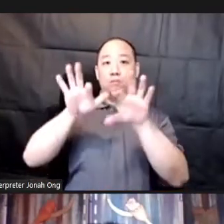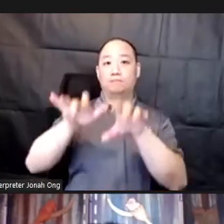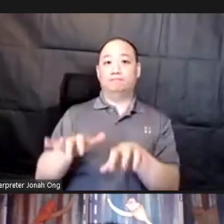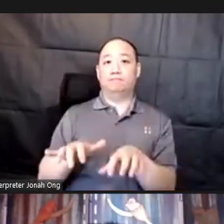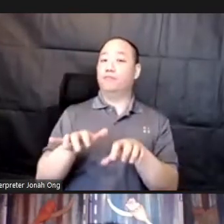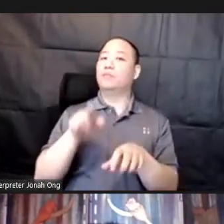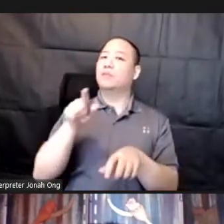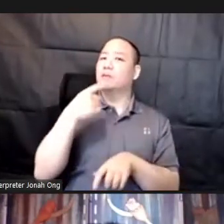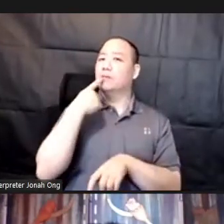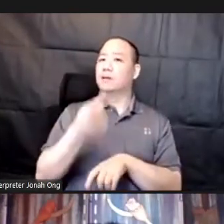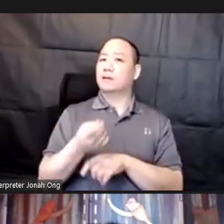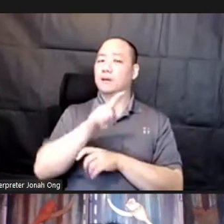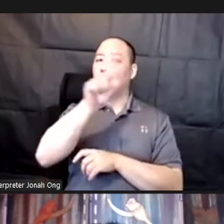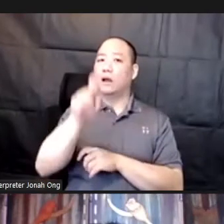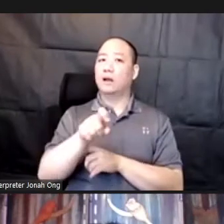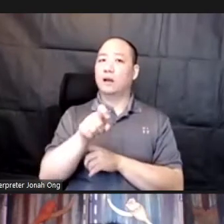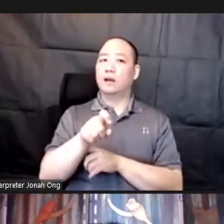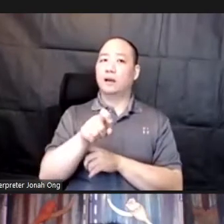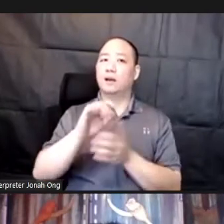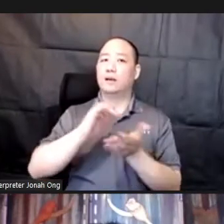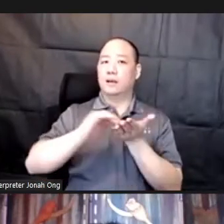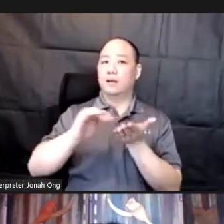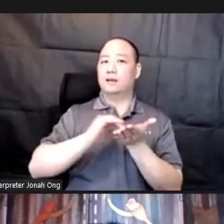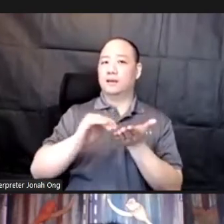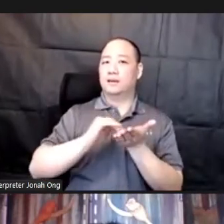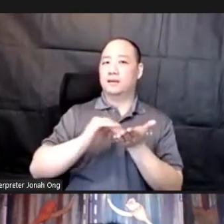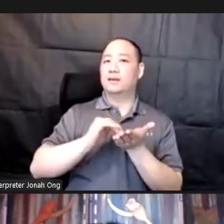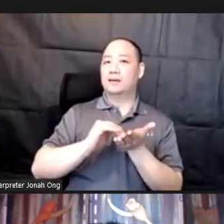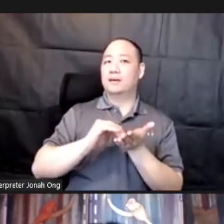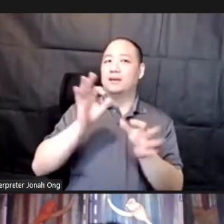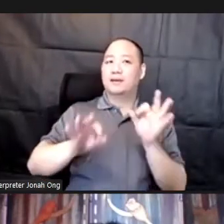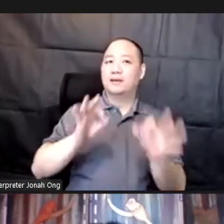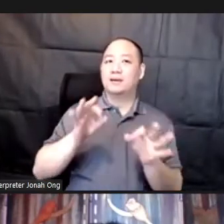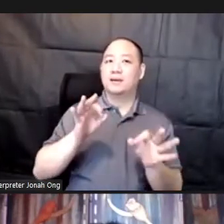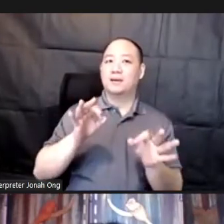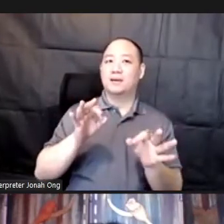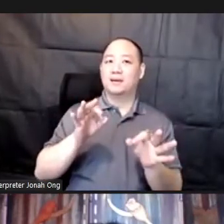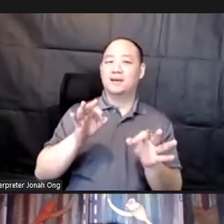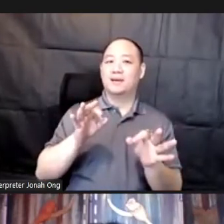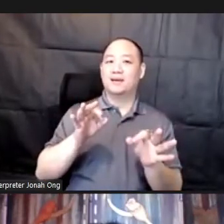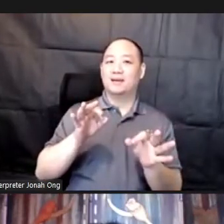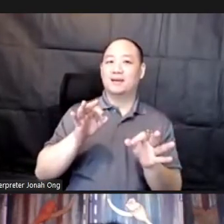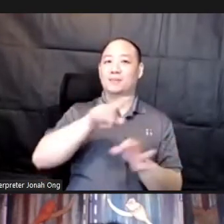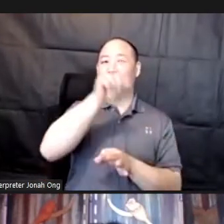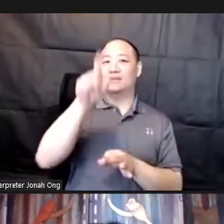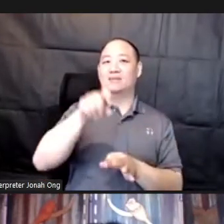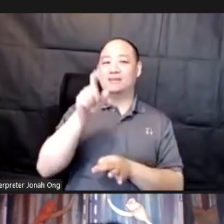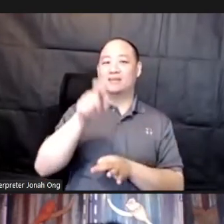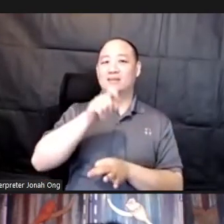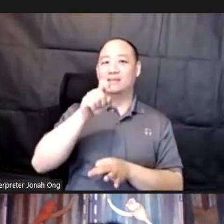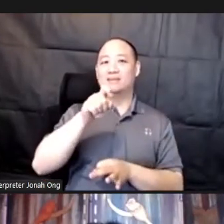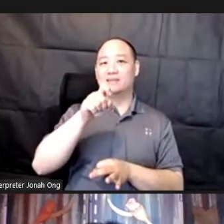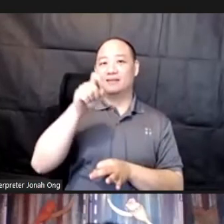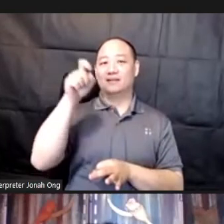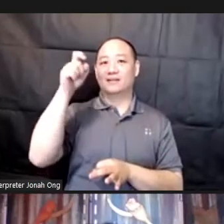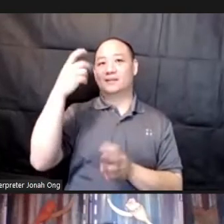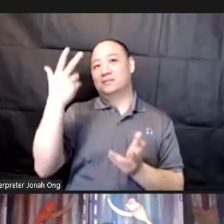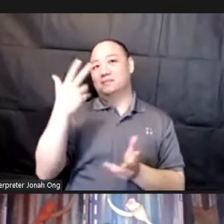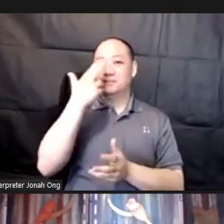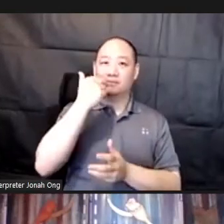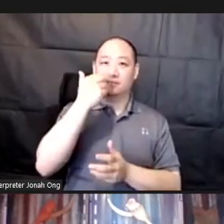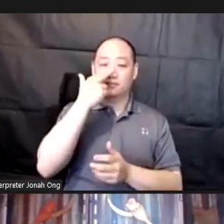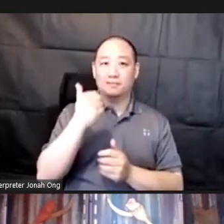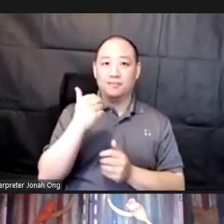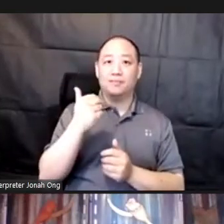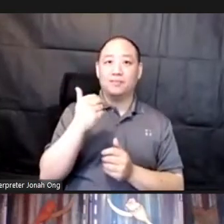said, excuse if my question seems silly. I watched Seaspiracy on Netflix, and it seemed like consumption of